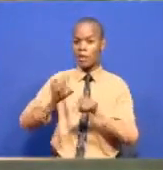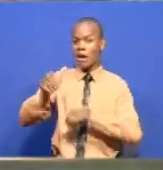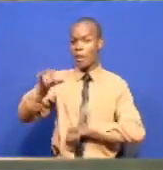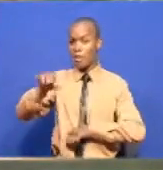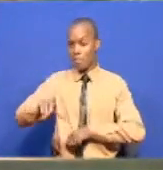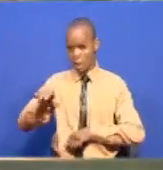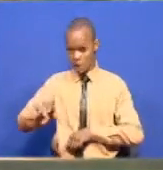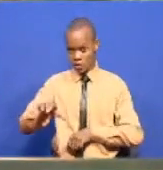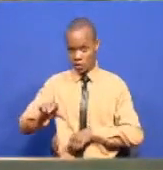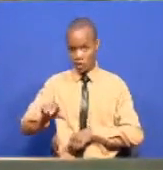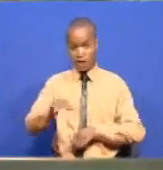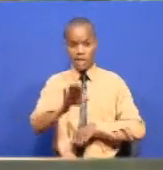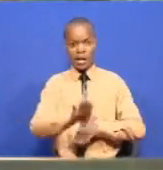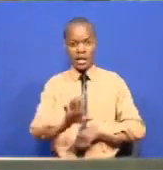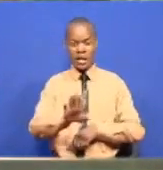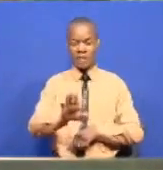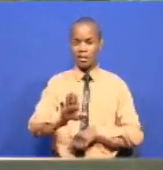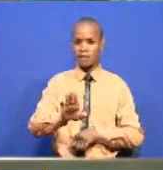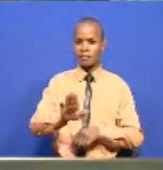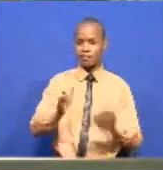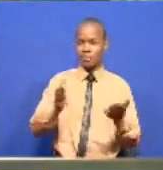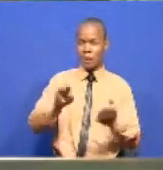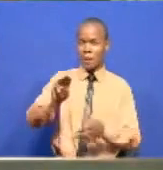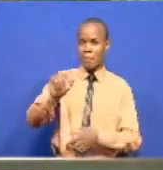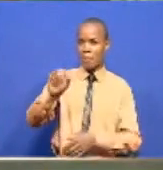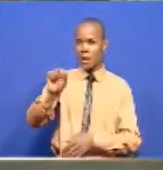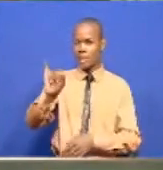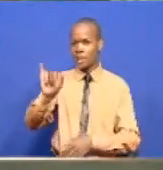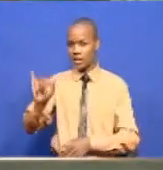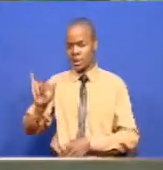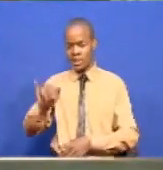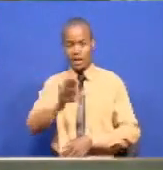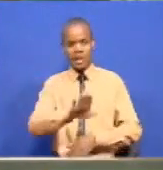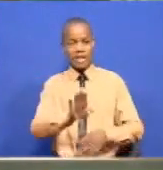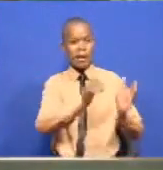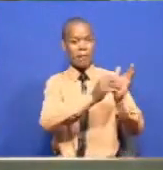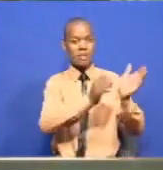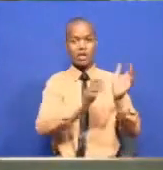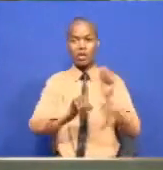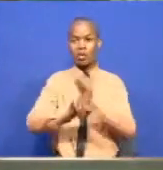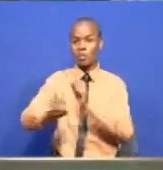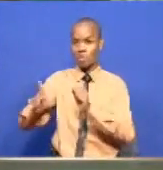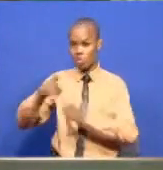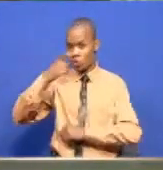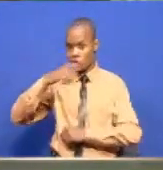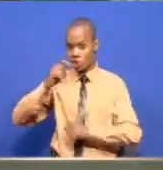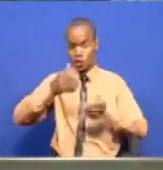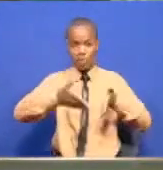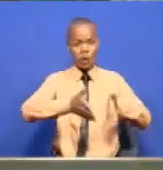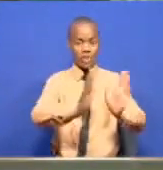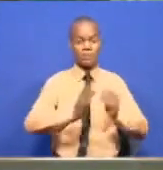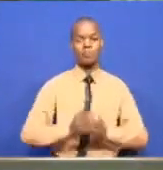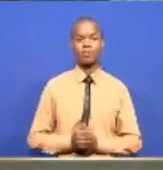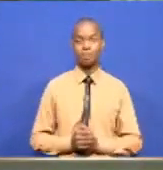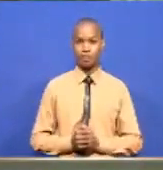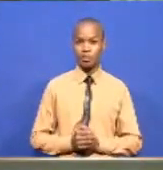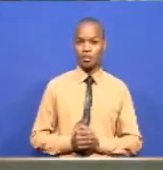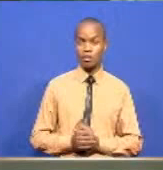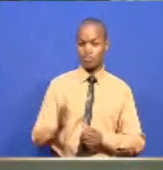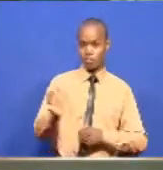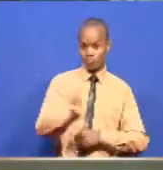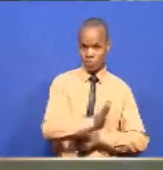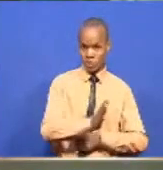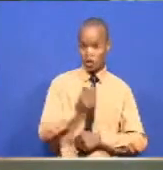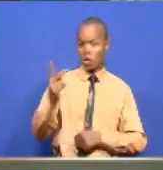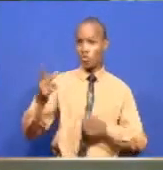matatus at Kingaatuni in Masii along the Machakos-Kitui highway. In another incident, two people were seriously